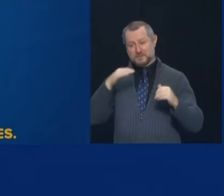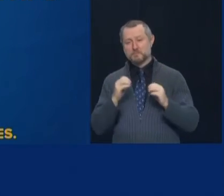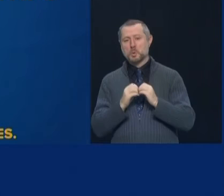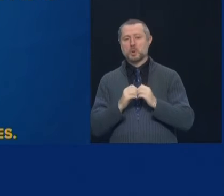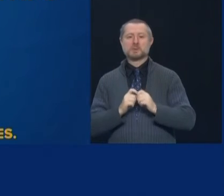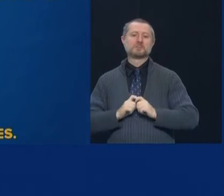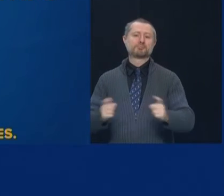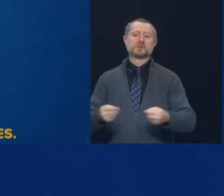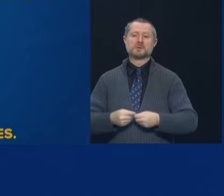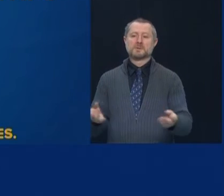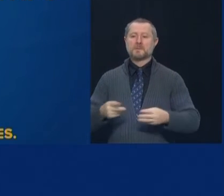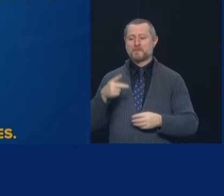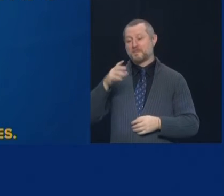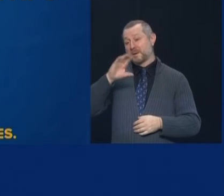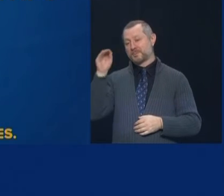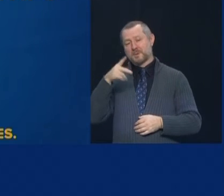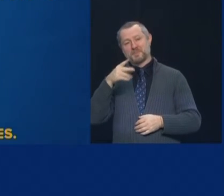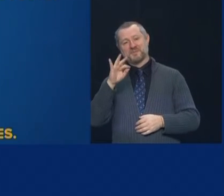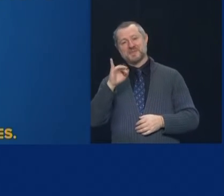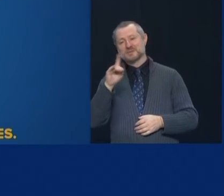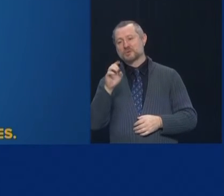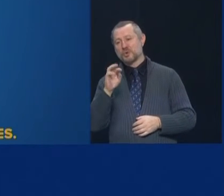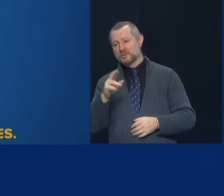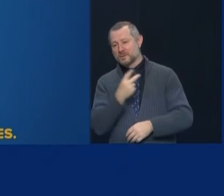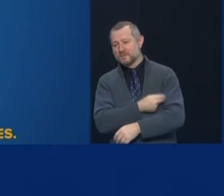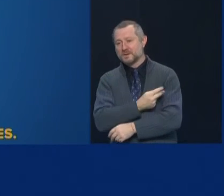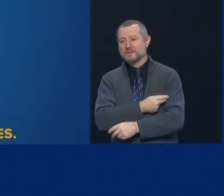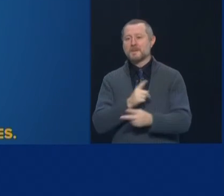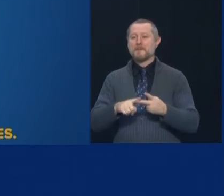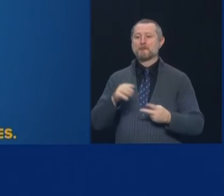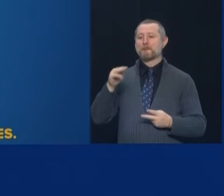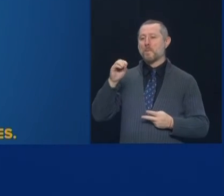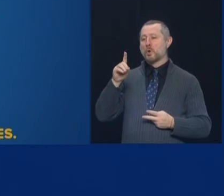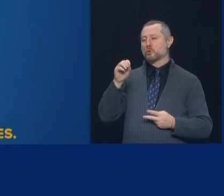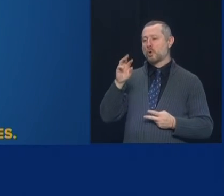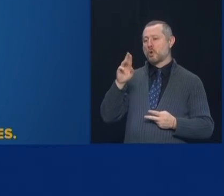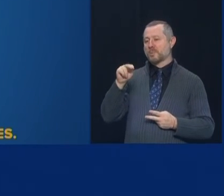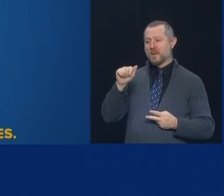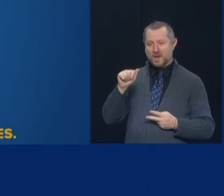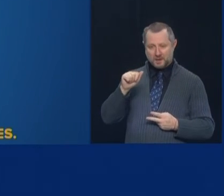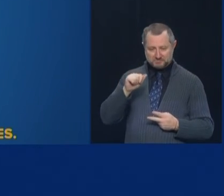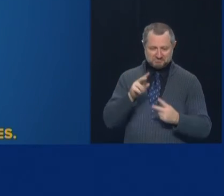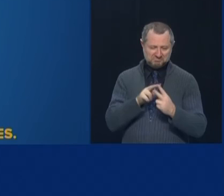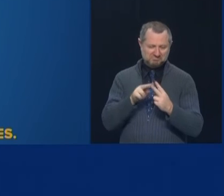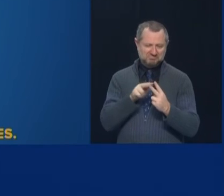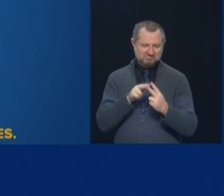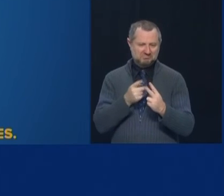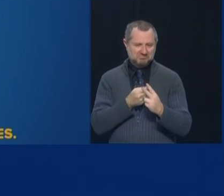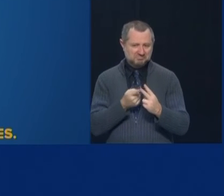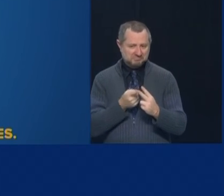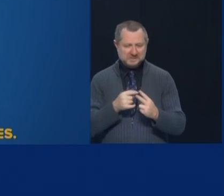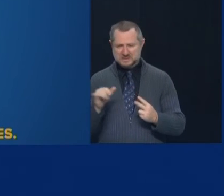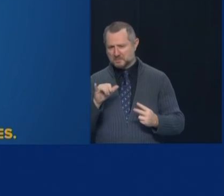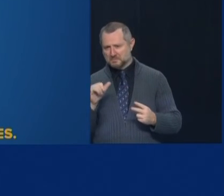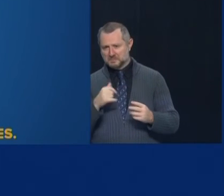Moderna vaccine, which has also been approved, and we expect them later this month. We're going to have to undertake